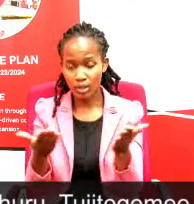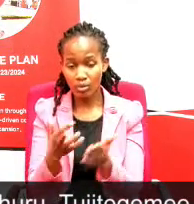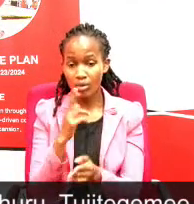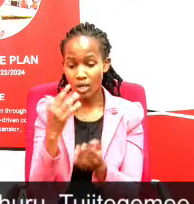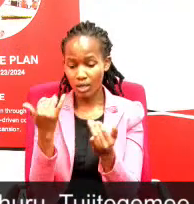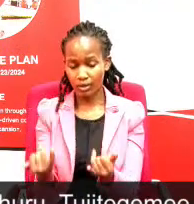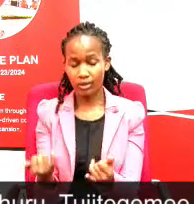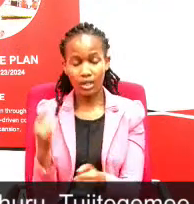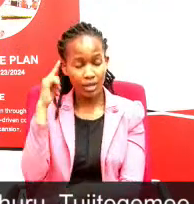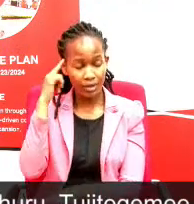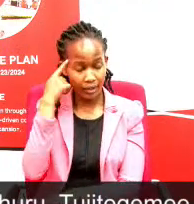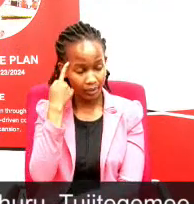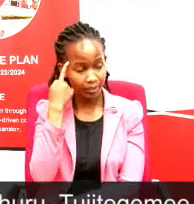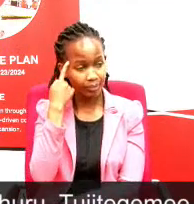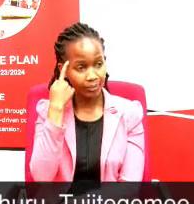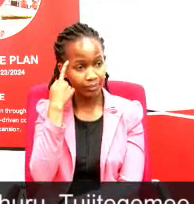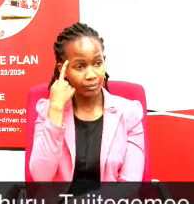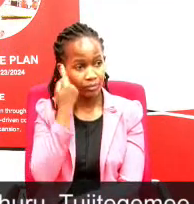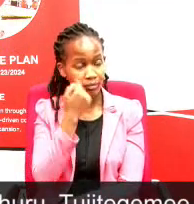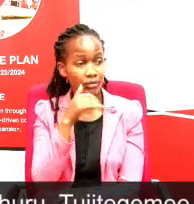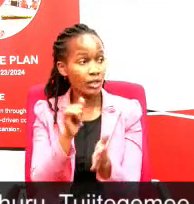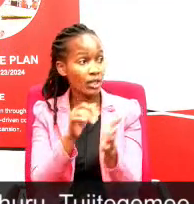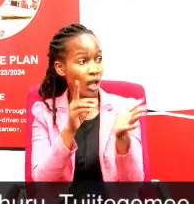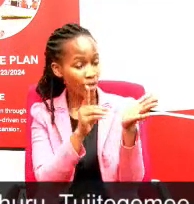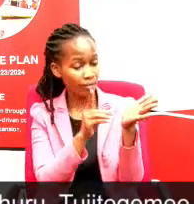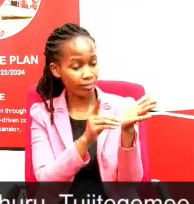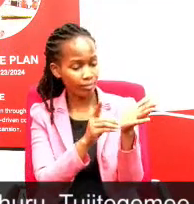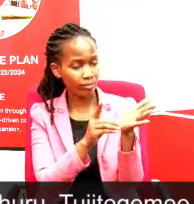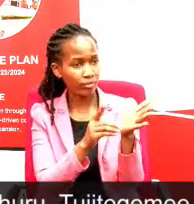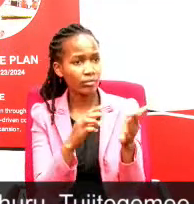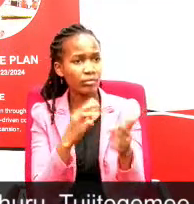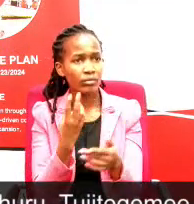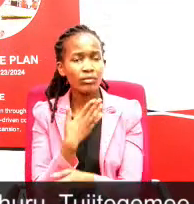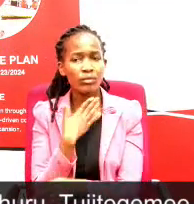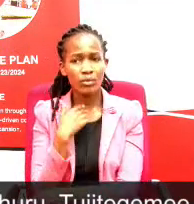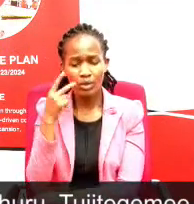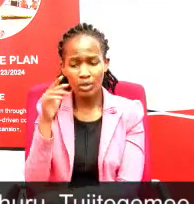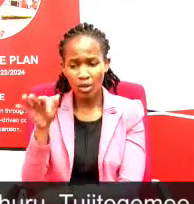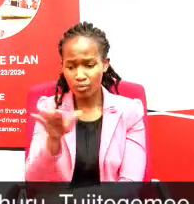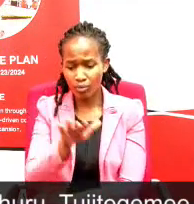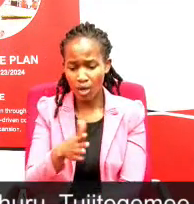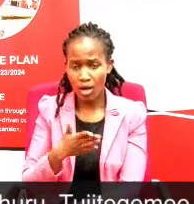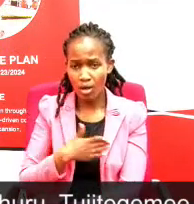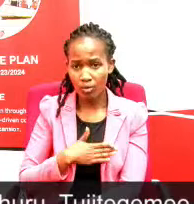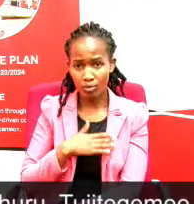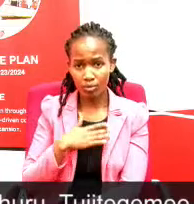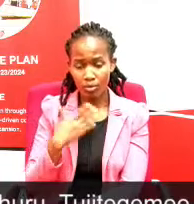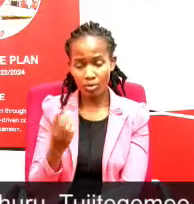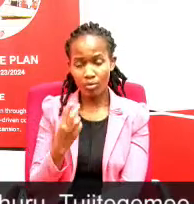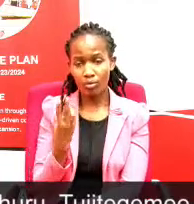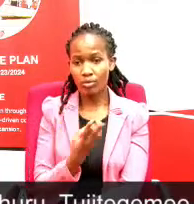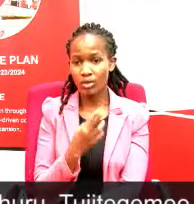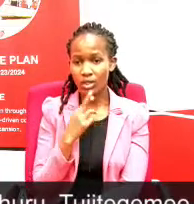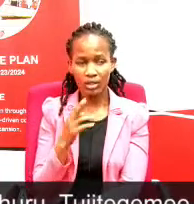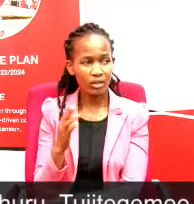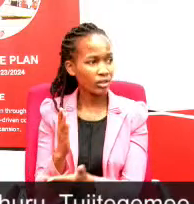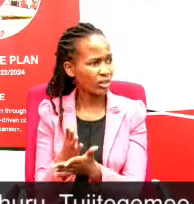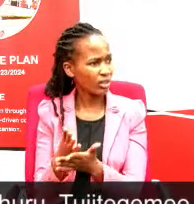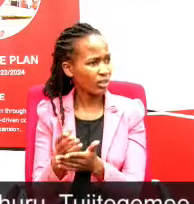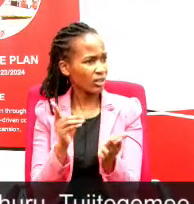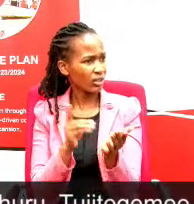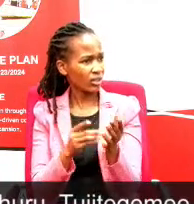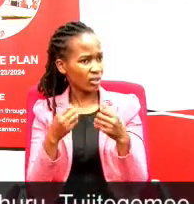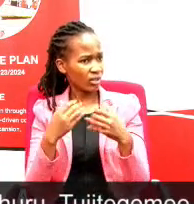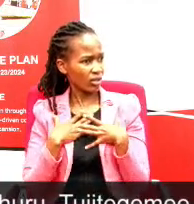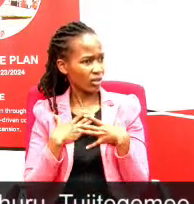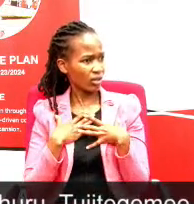like that Dr. mentioned we need to look at our environment and where we are. I have to say, Dr. I was a bit shocked by your